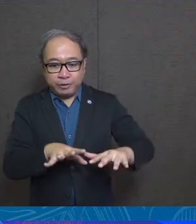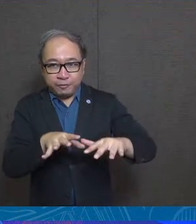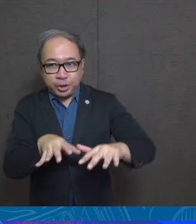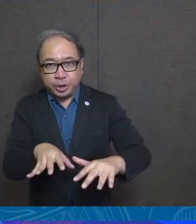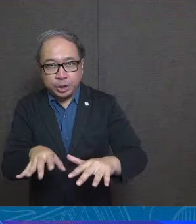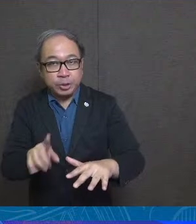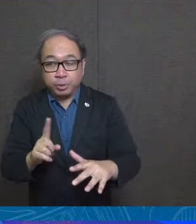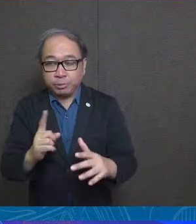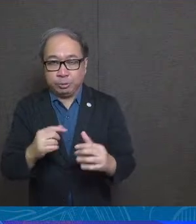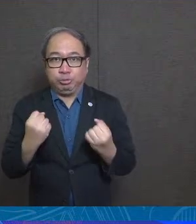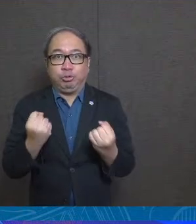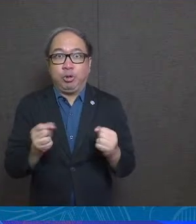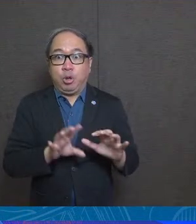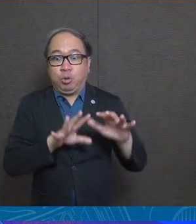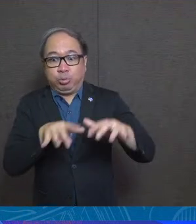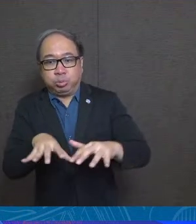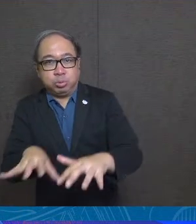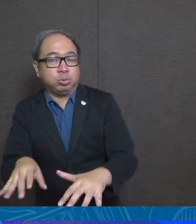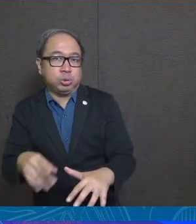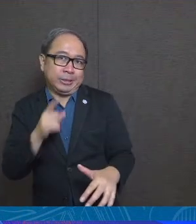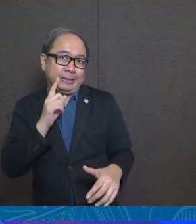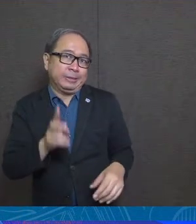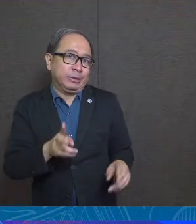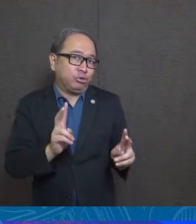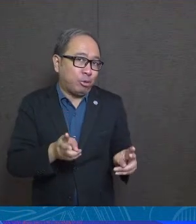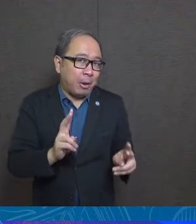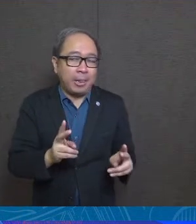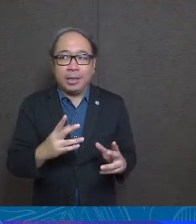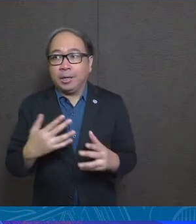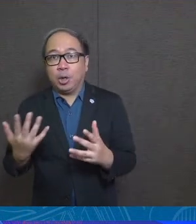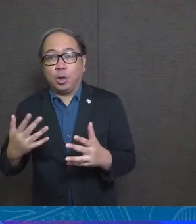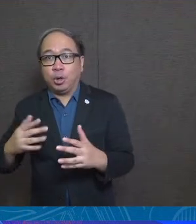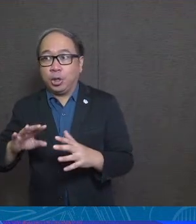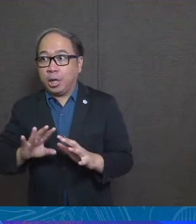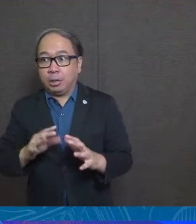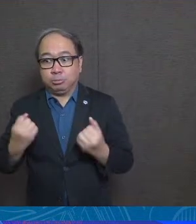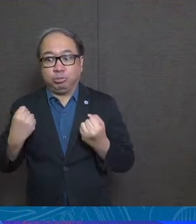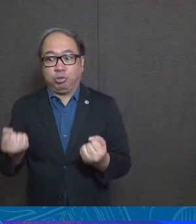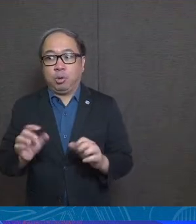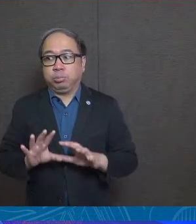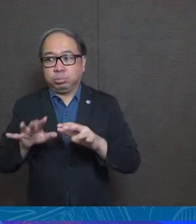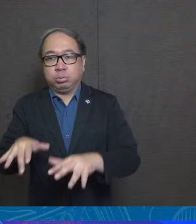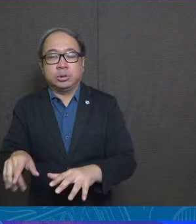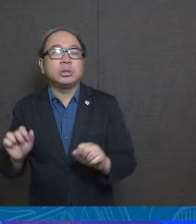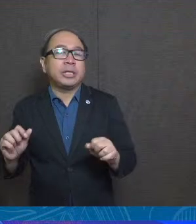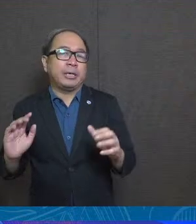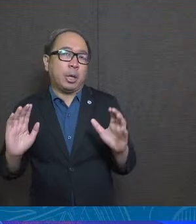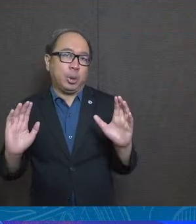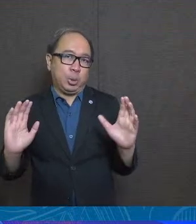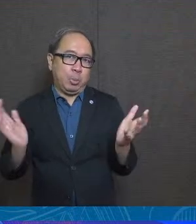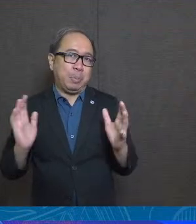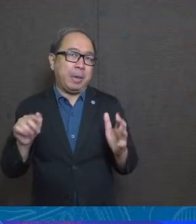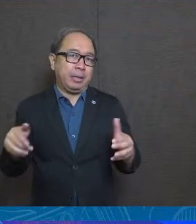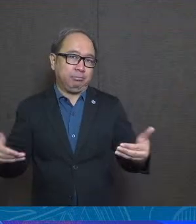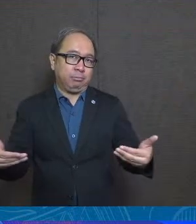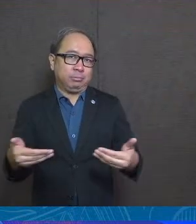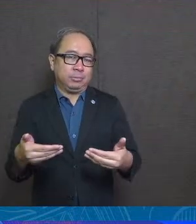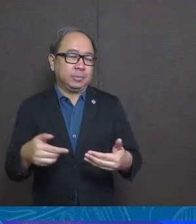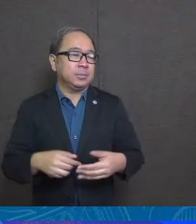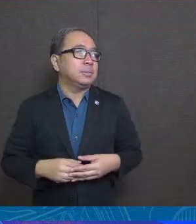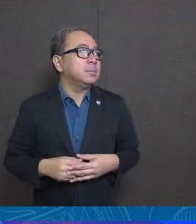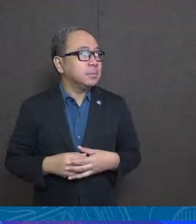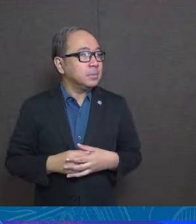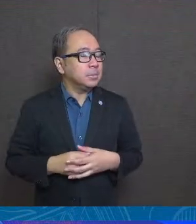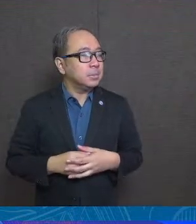the normal situation of the river. So you can compare the current and the normal time.